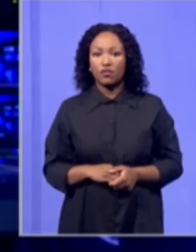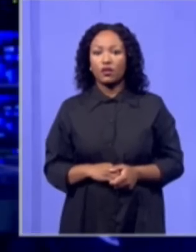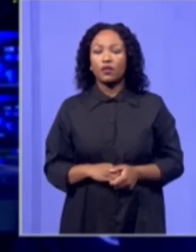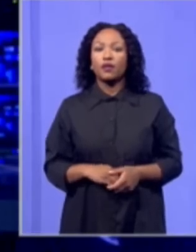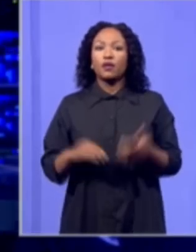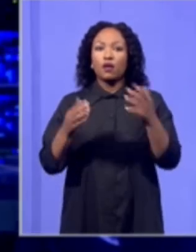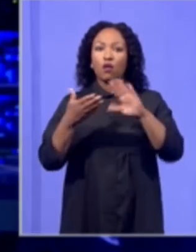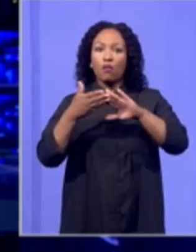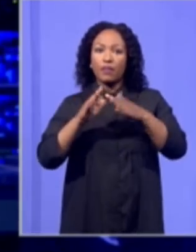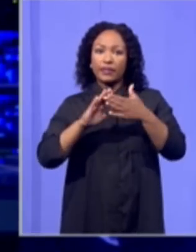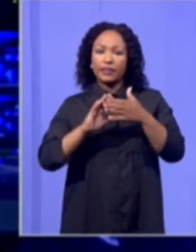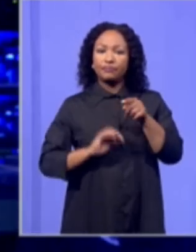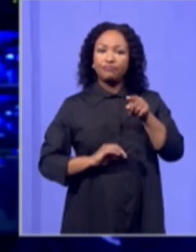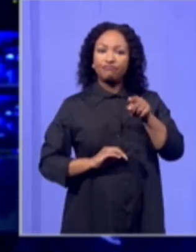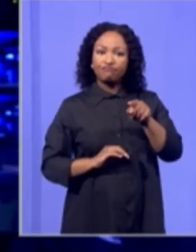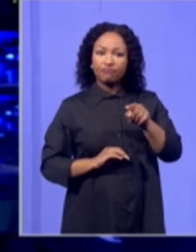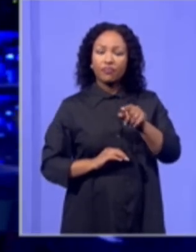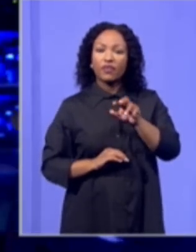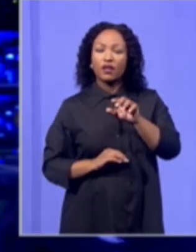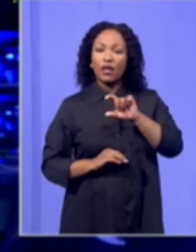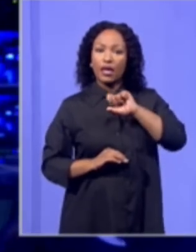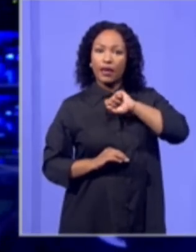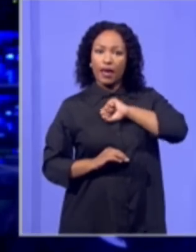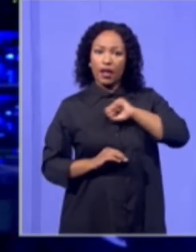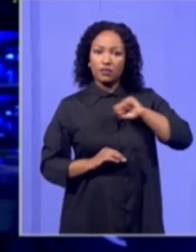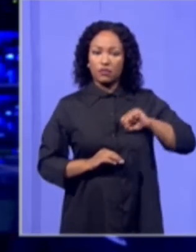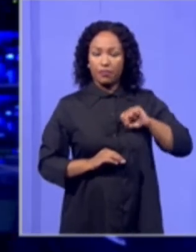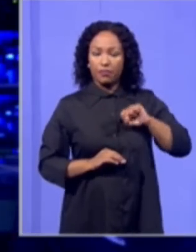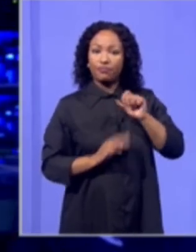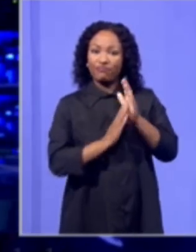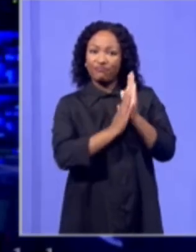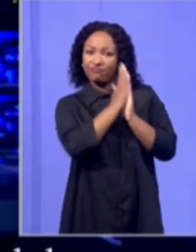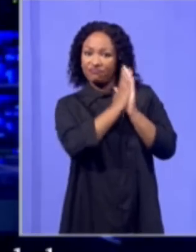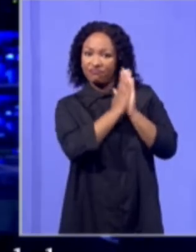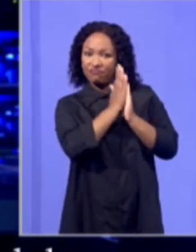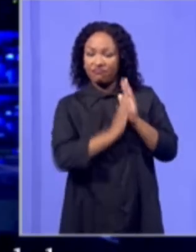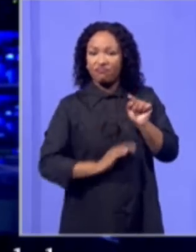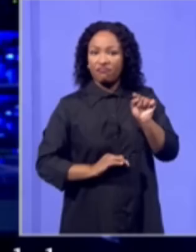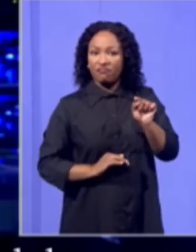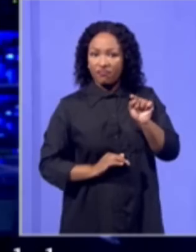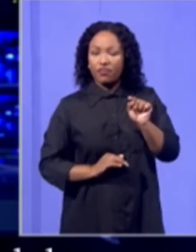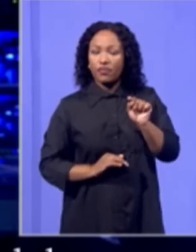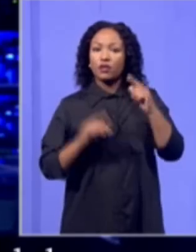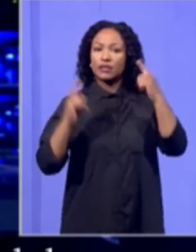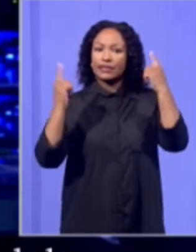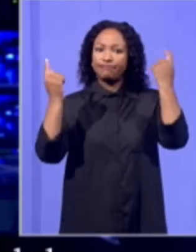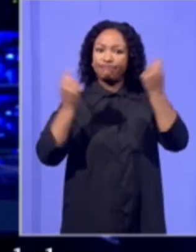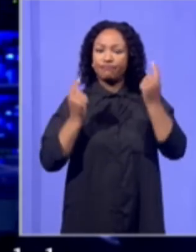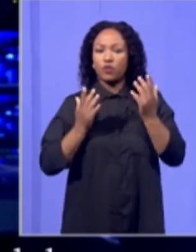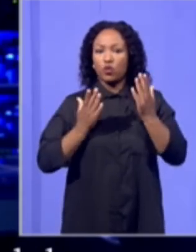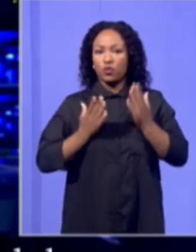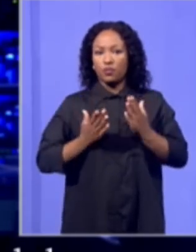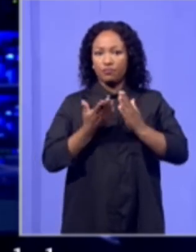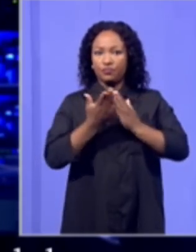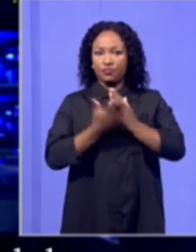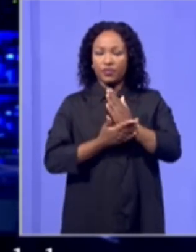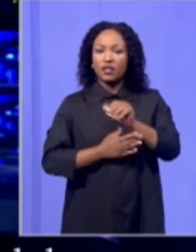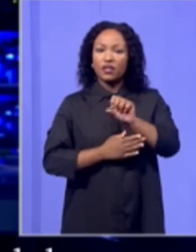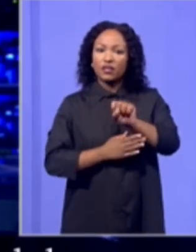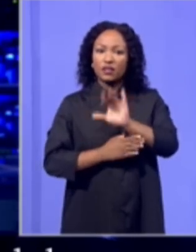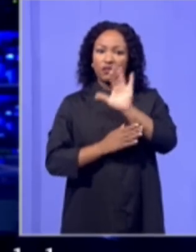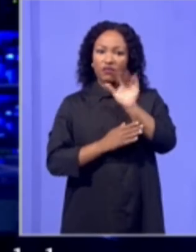Morafe wa Marasta kwa Kimberley kwa Northern Cape kitikile letsatsi la ditshwanelo tsa botho ba re kamogelo ya komishene ya ditshwanelo